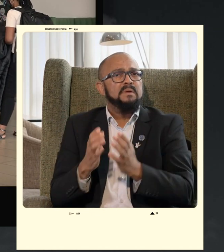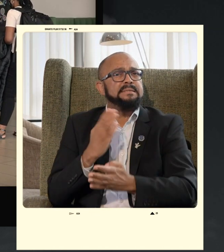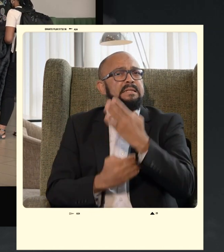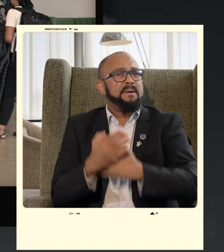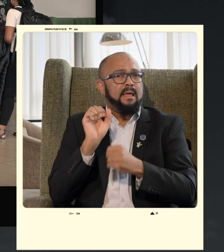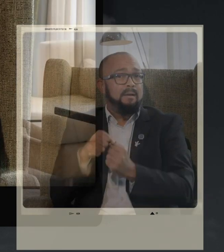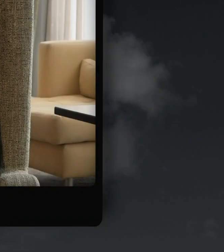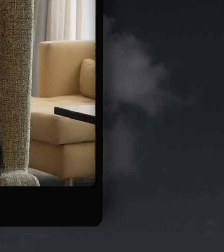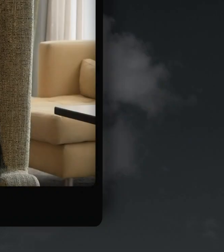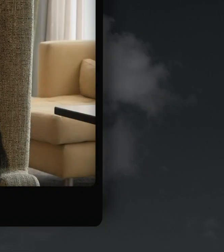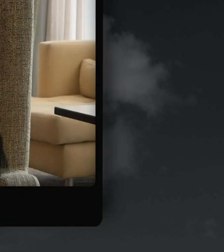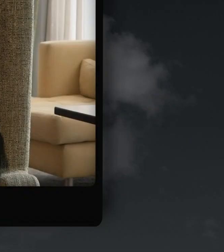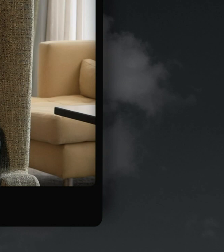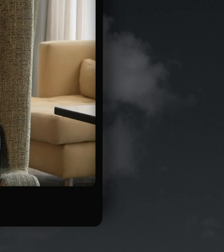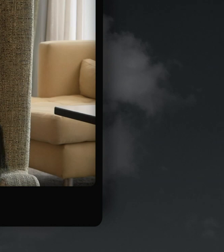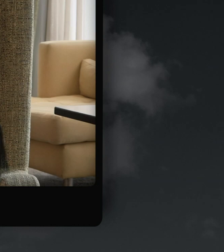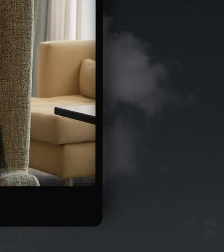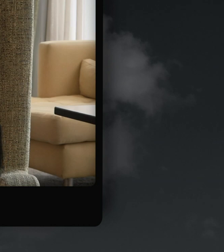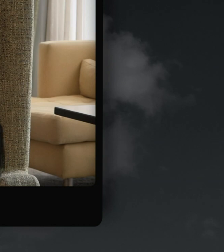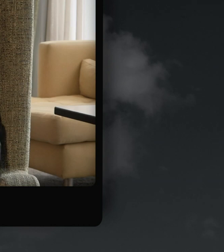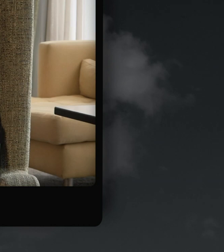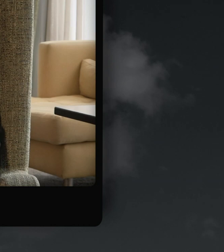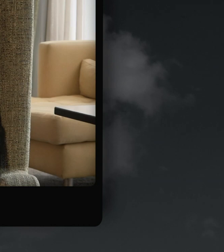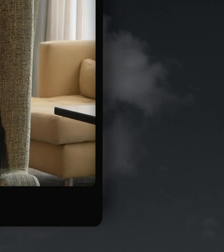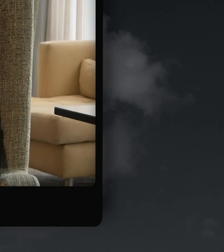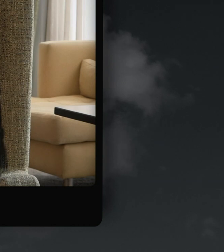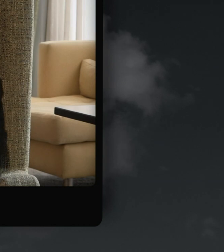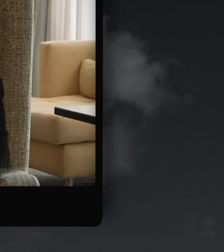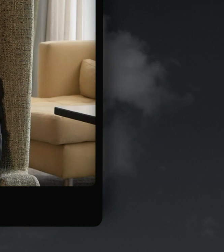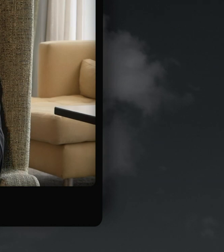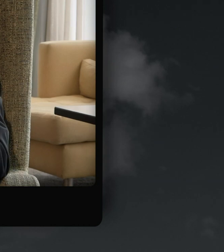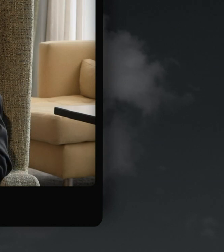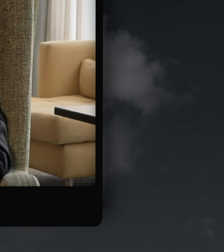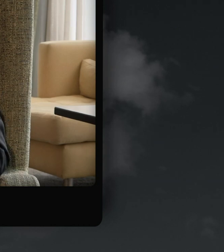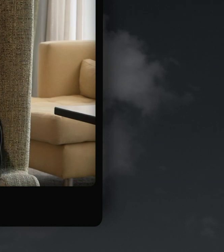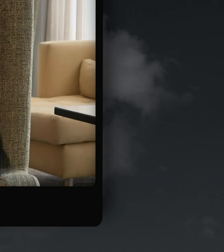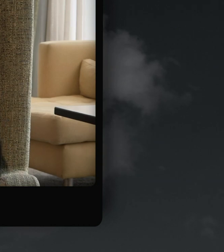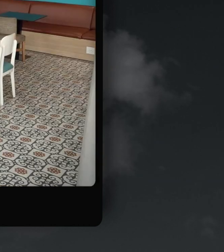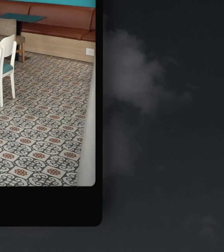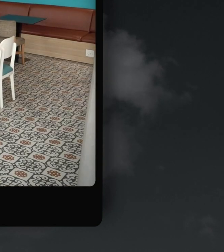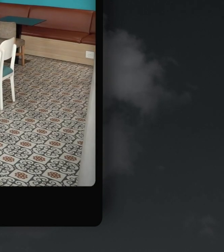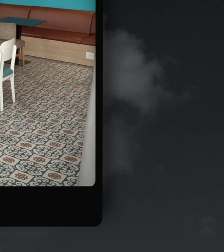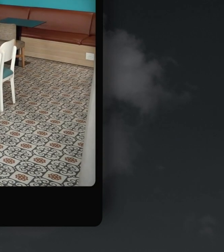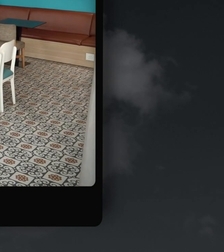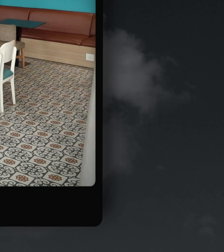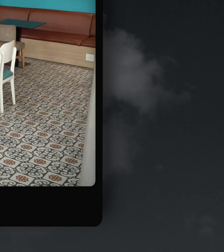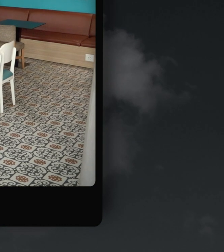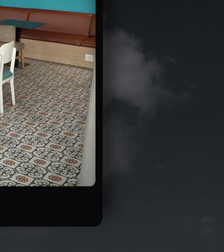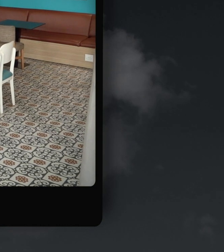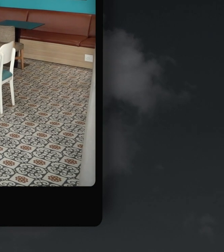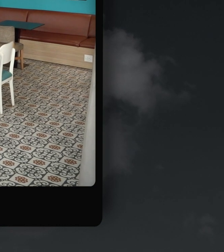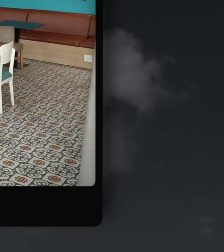to make sure that the design of that venture would then be disability friendly.